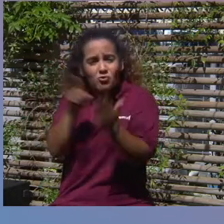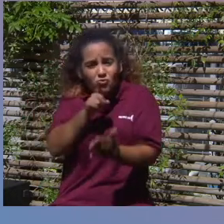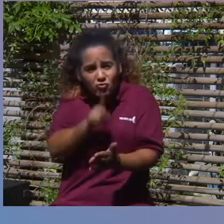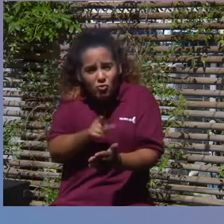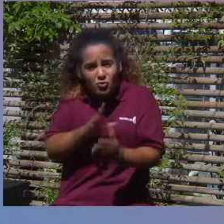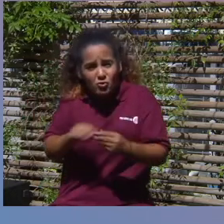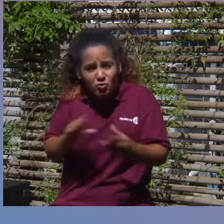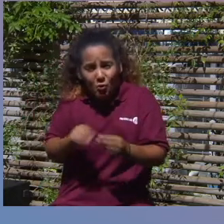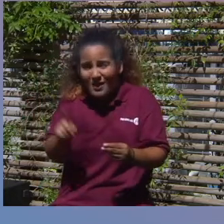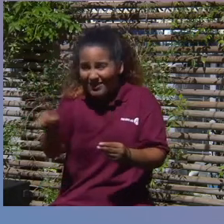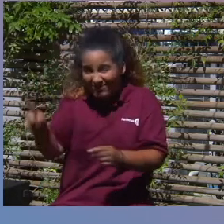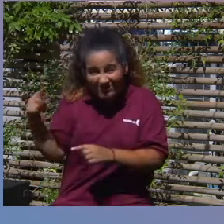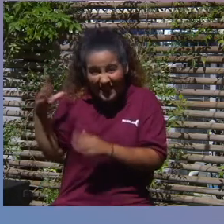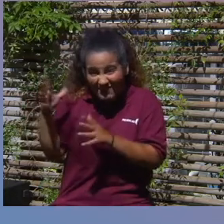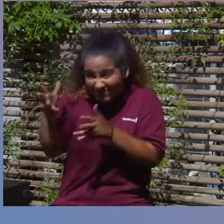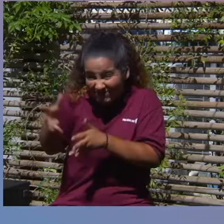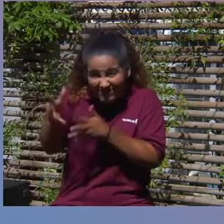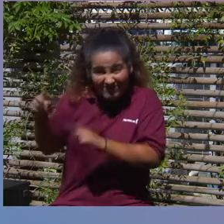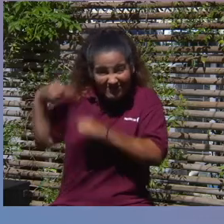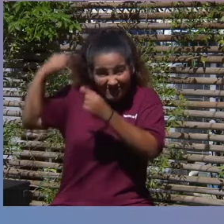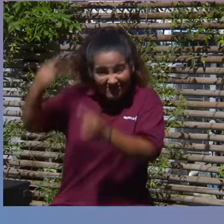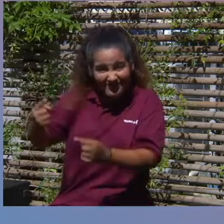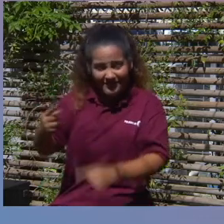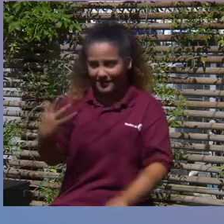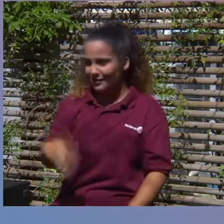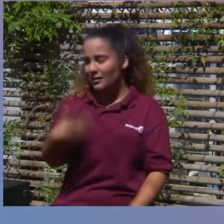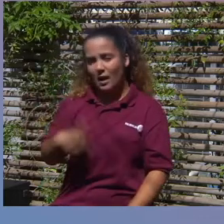story. I've been trying to tell this story forever, child.